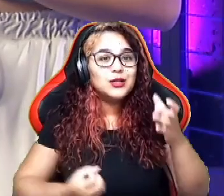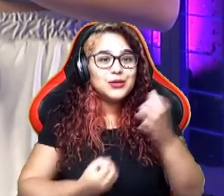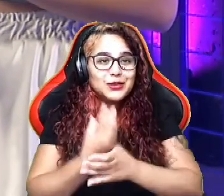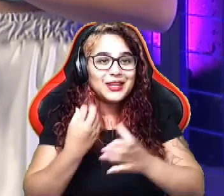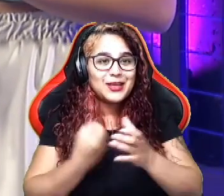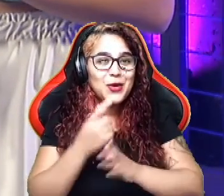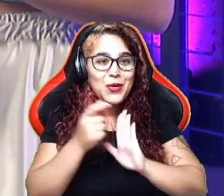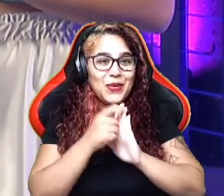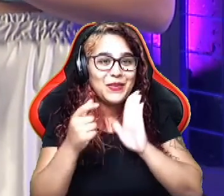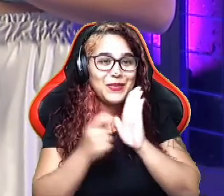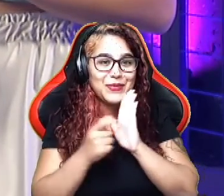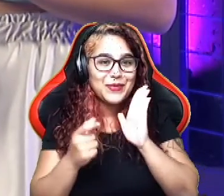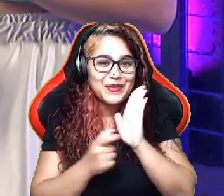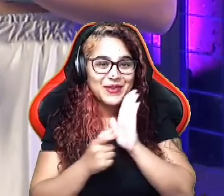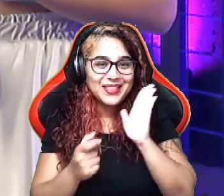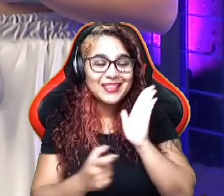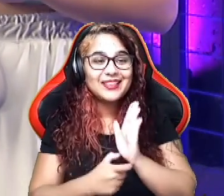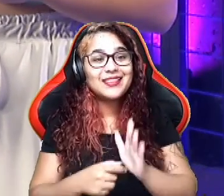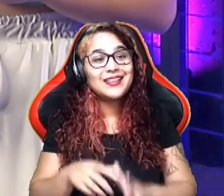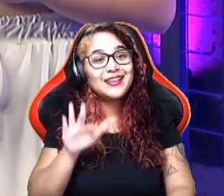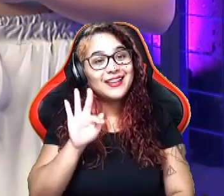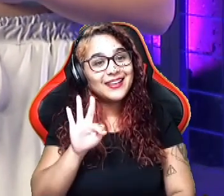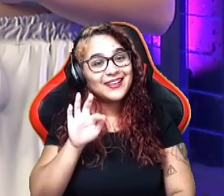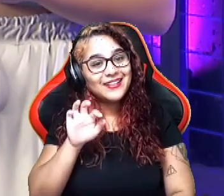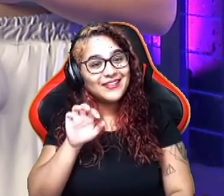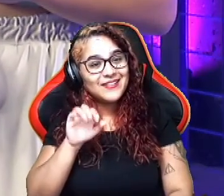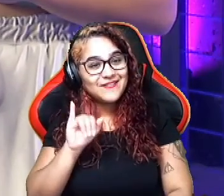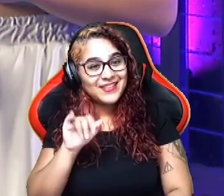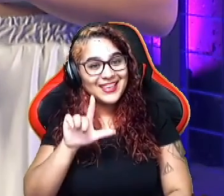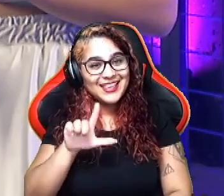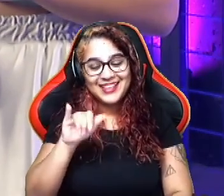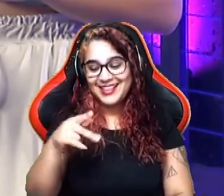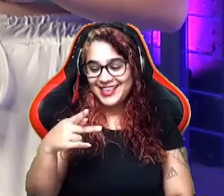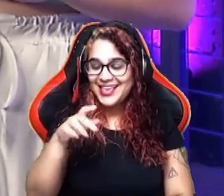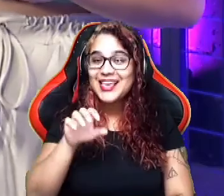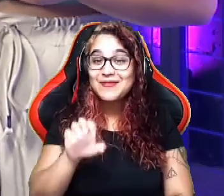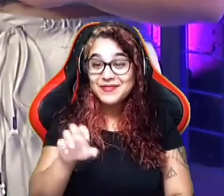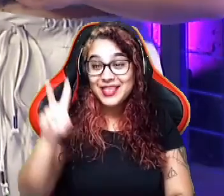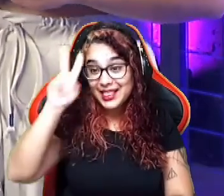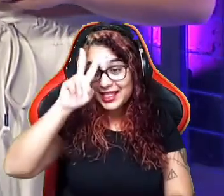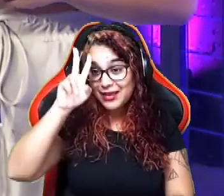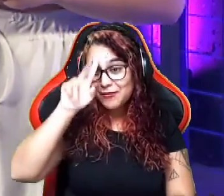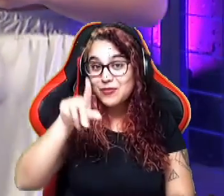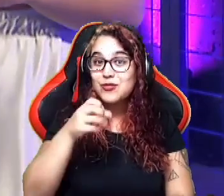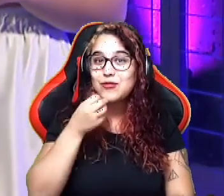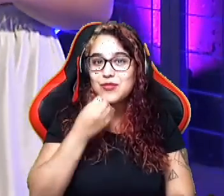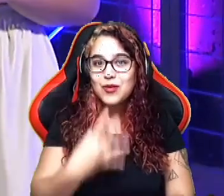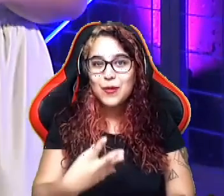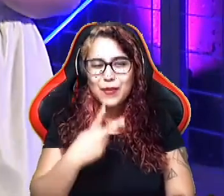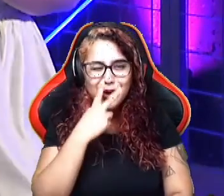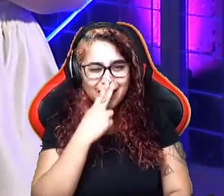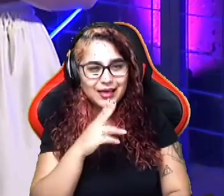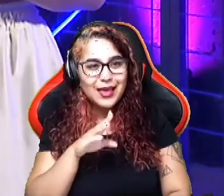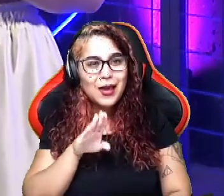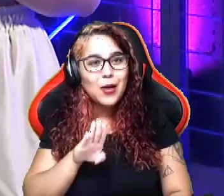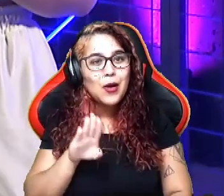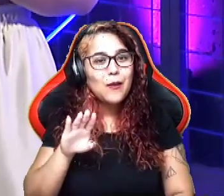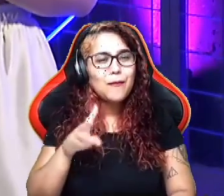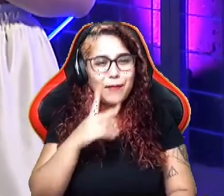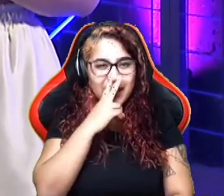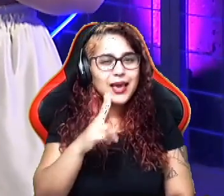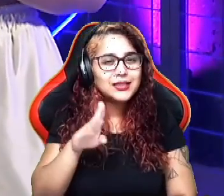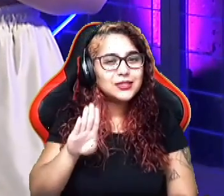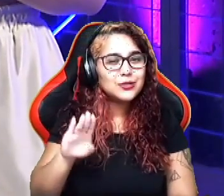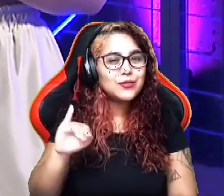community and coder community. Felipe remembered, well, in January this year in Portugal, there was like a